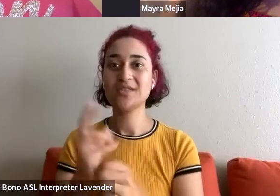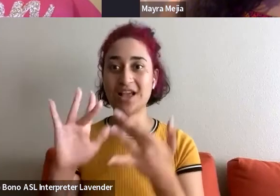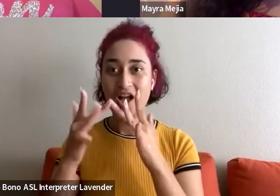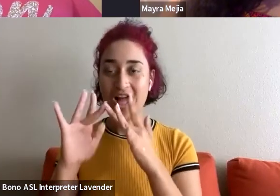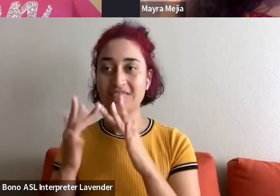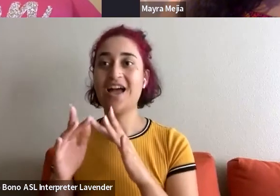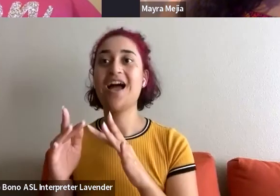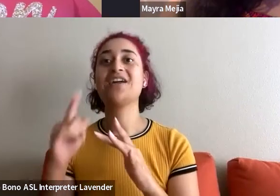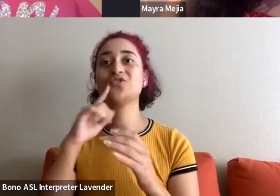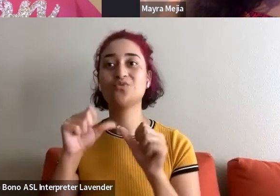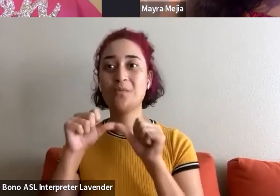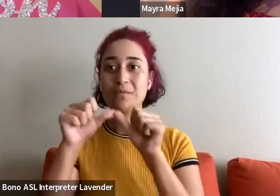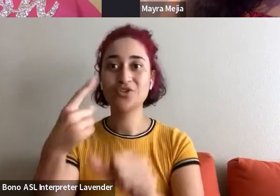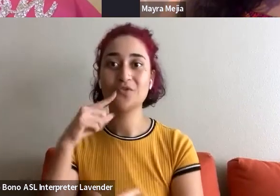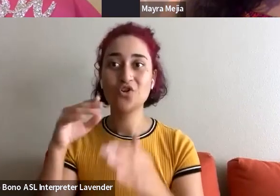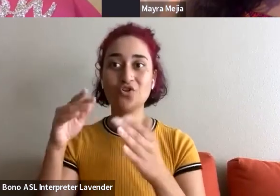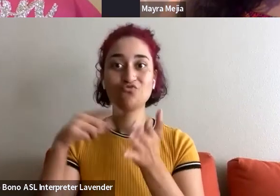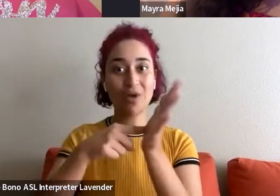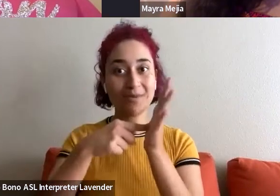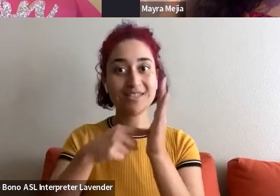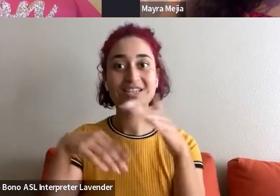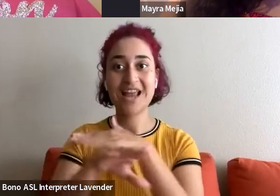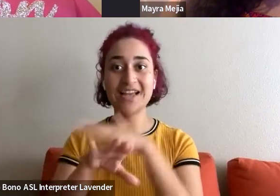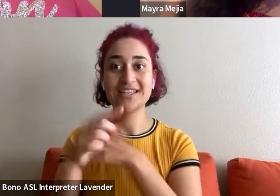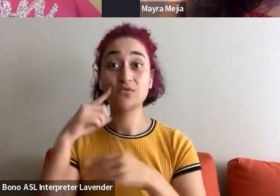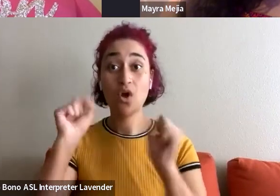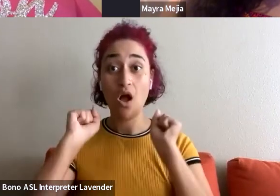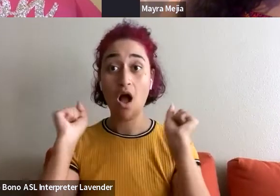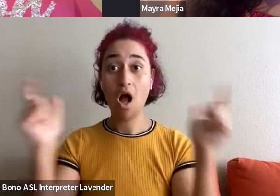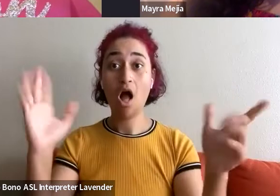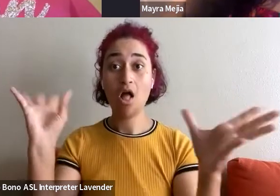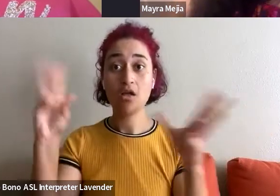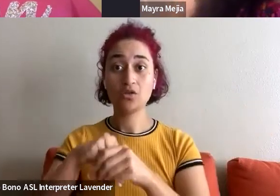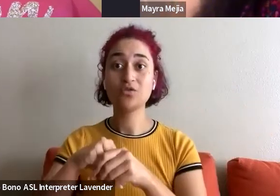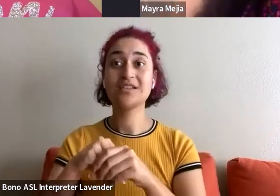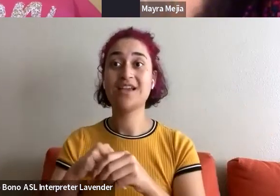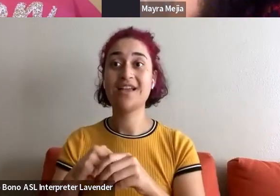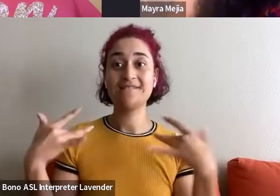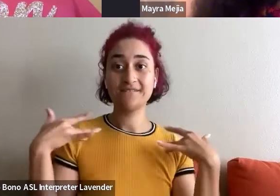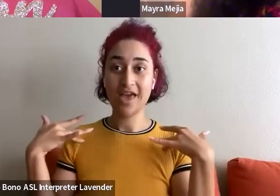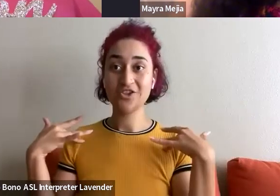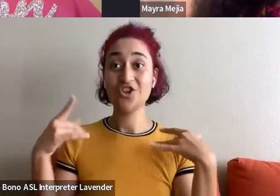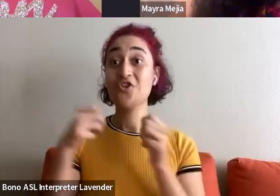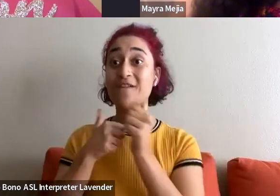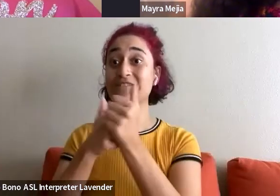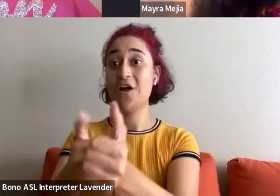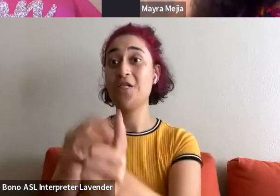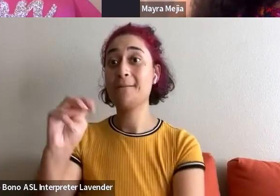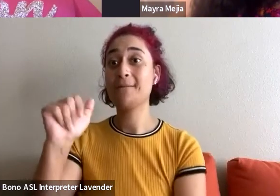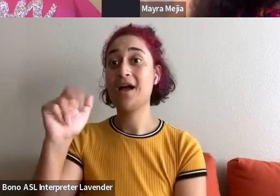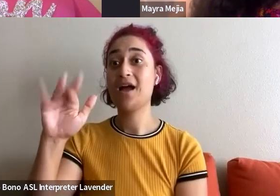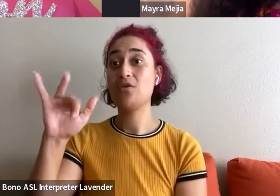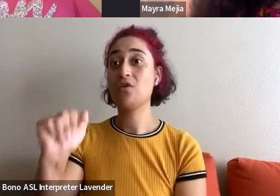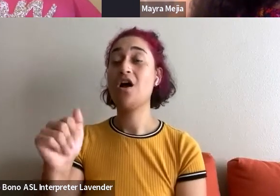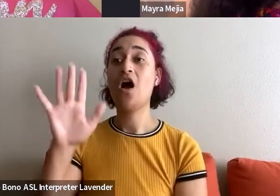accessibility and representation for all in fashion. You can follow Mayra at her